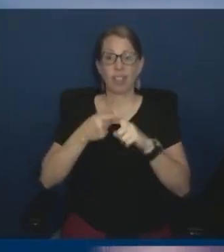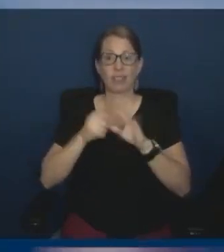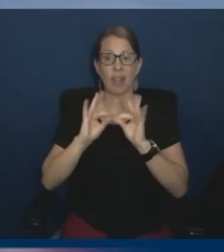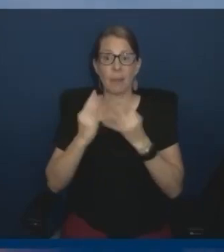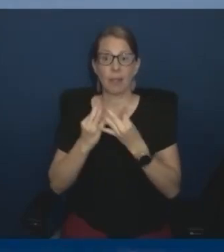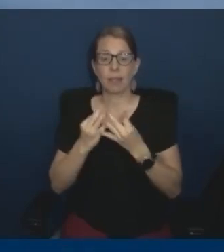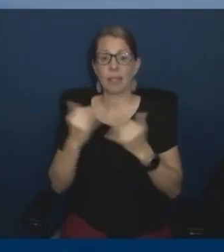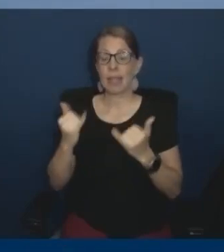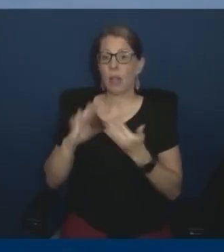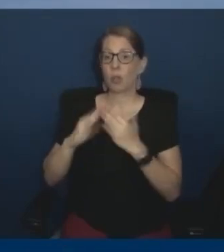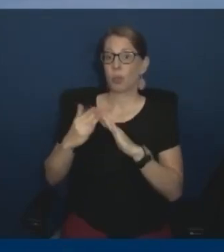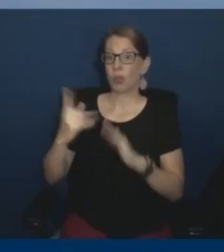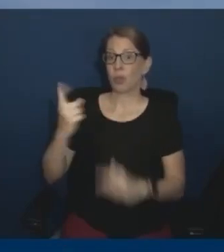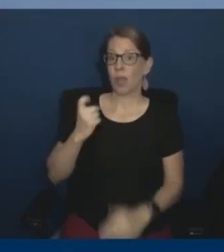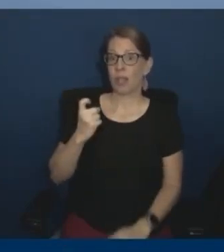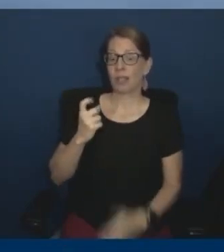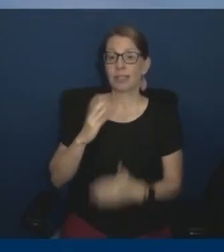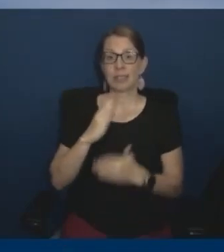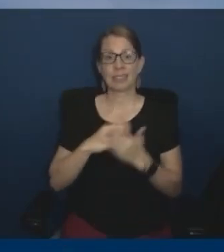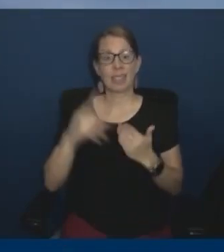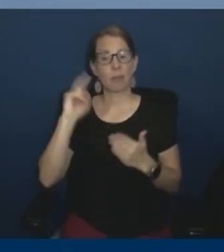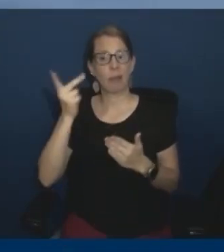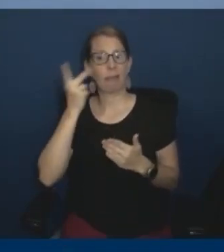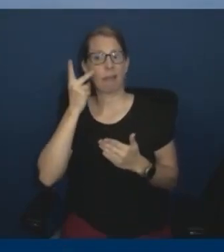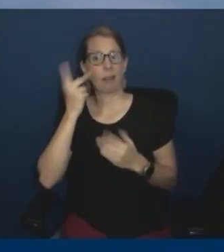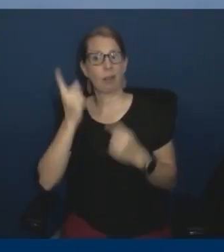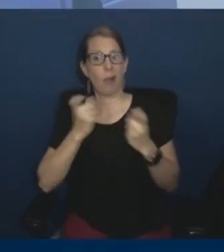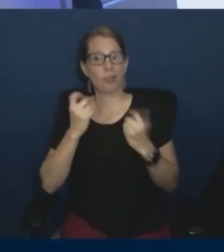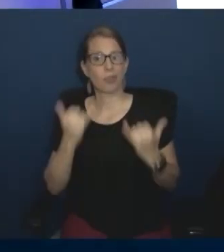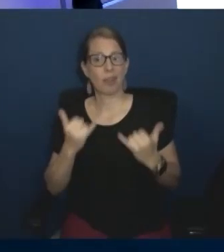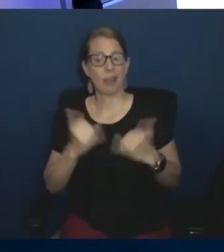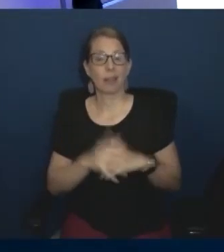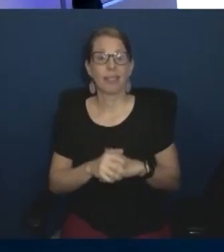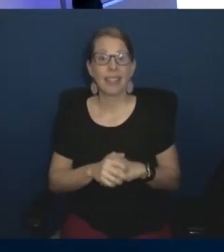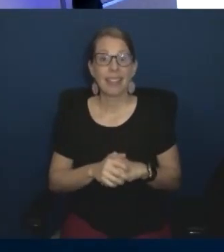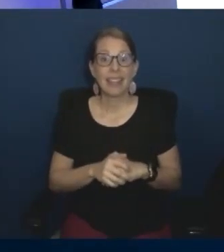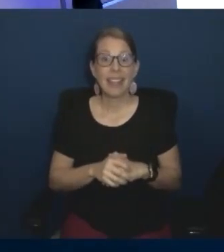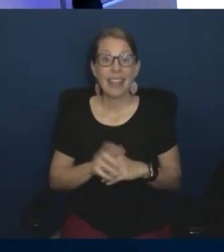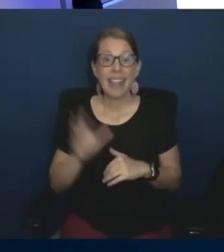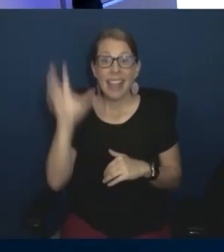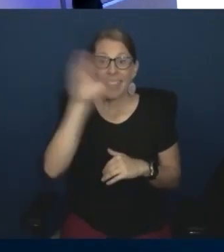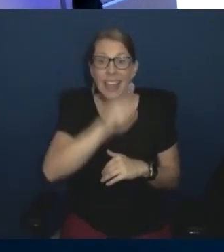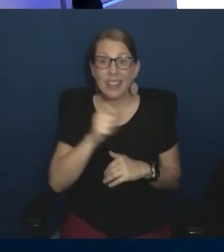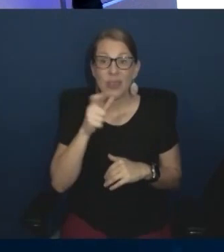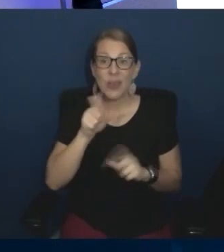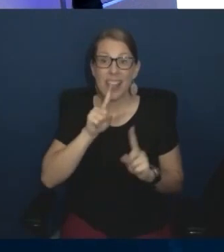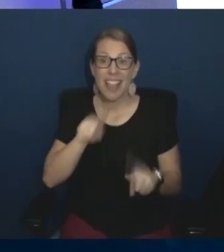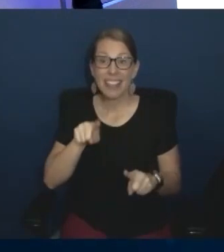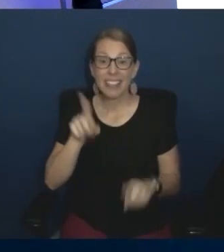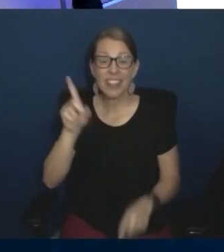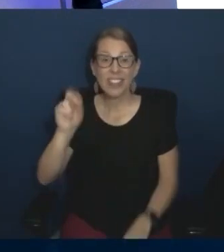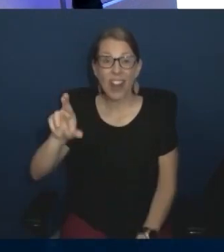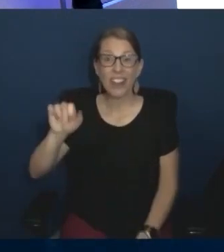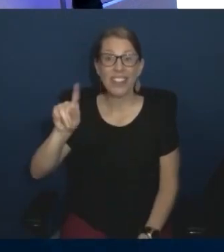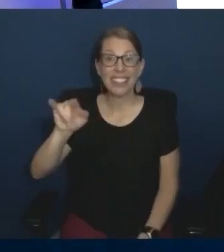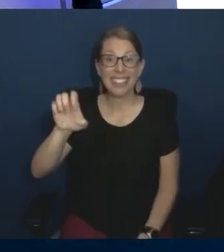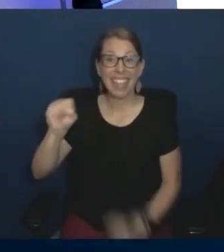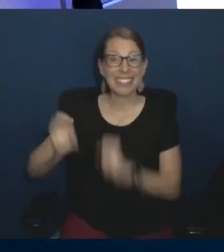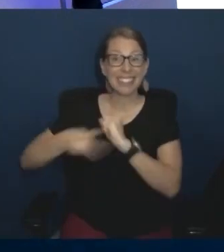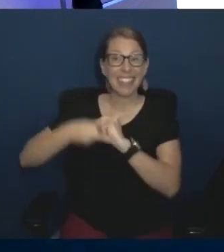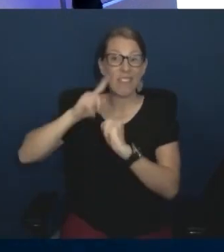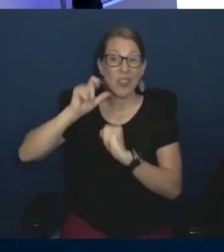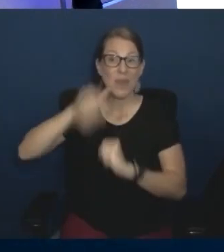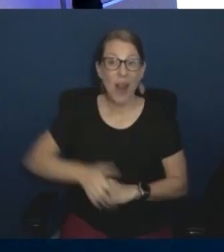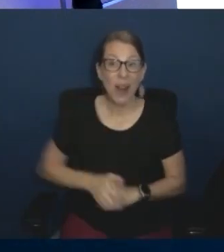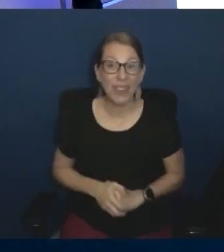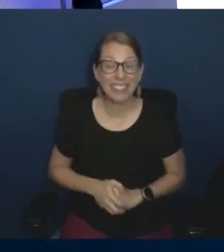some political kind of charged questions today. So guess who I'm going to leave those for? Dr. Stites tomorrow. I'll let Dr. Stites navigate those.